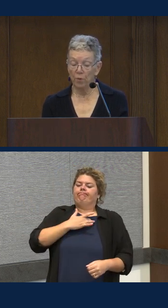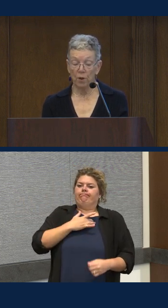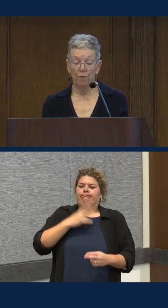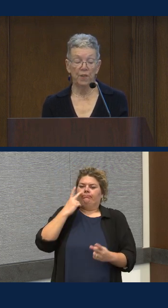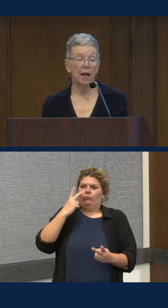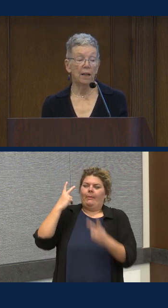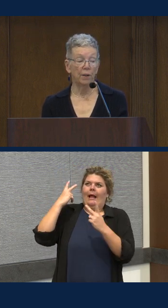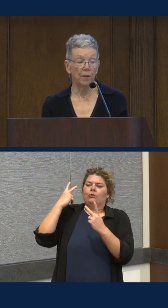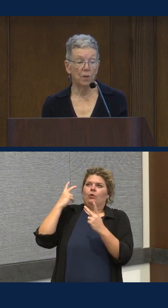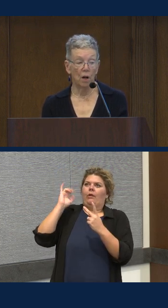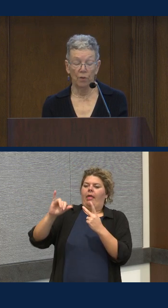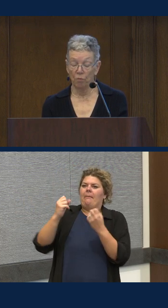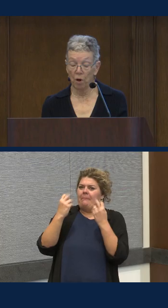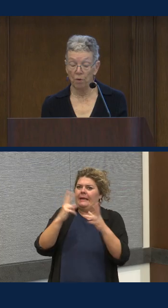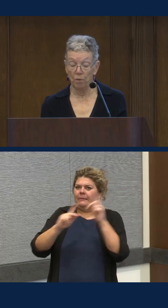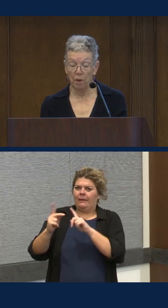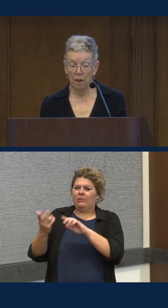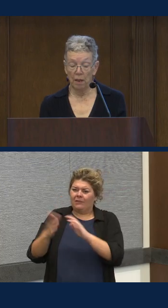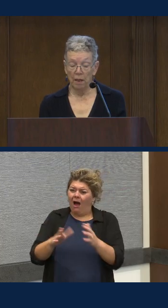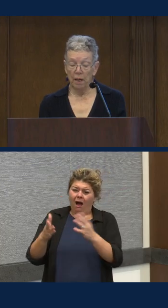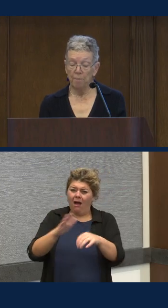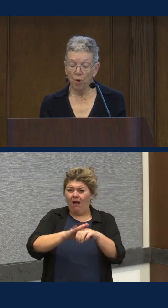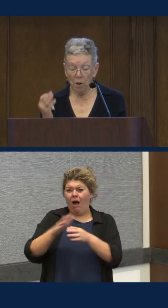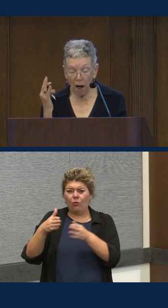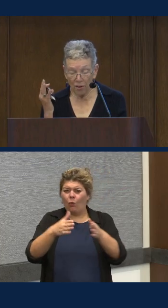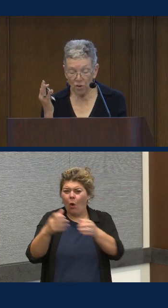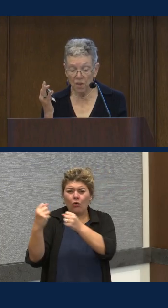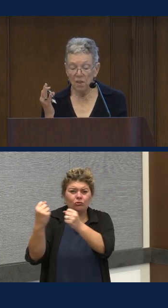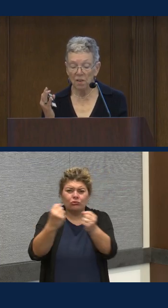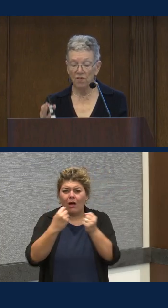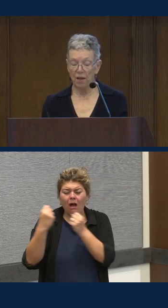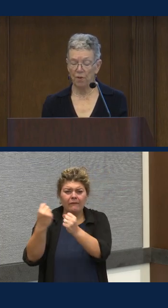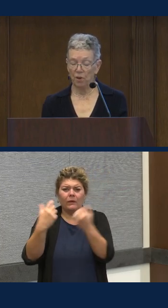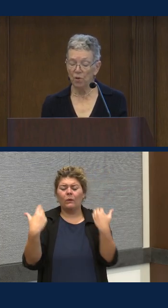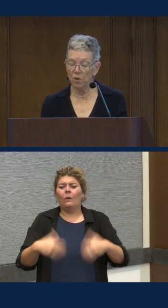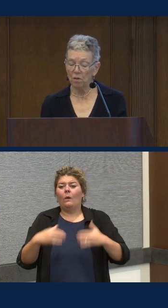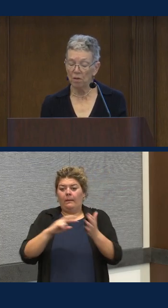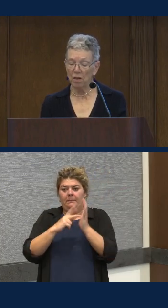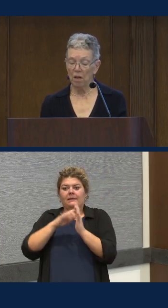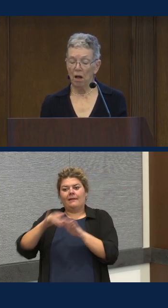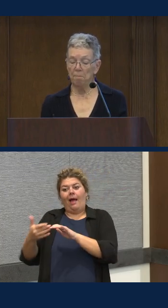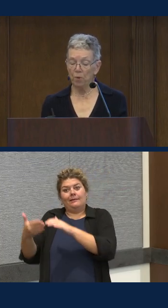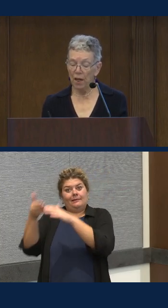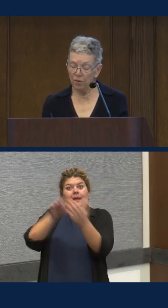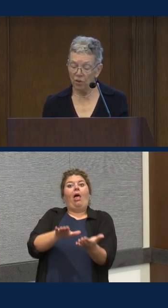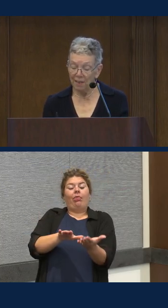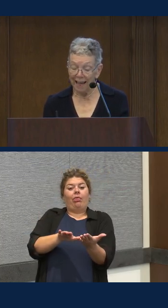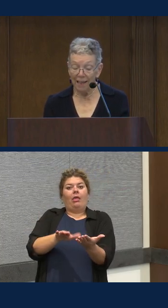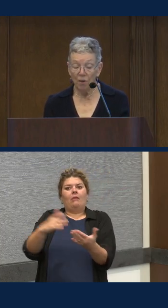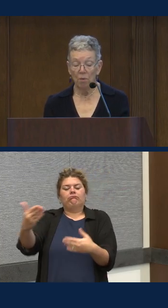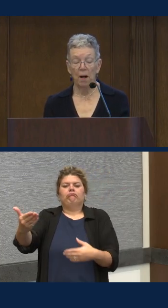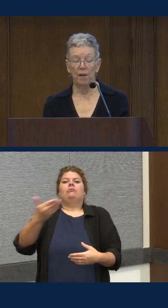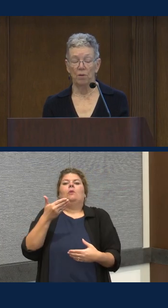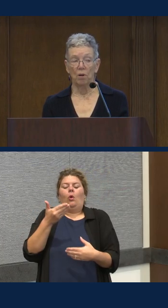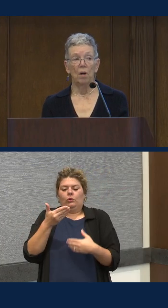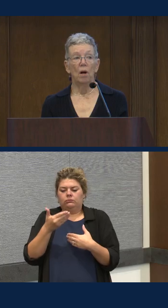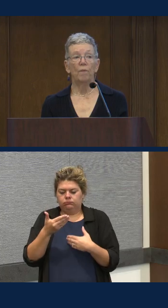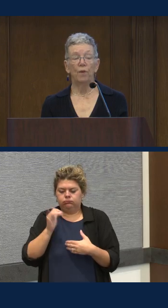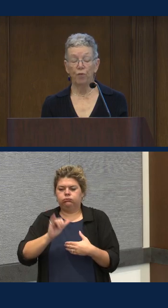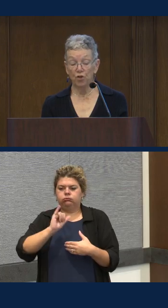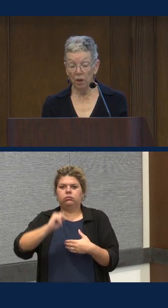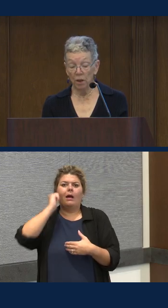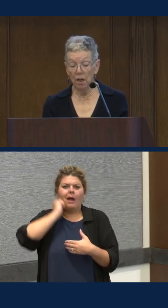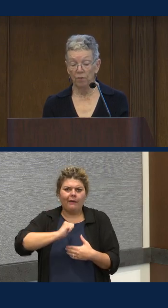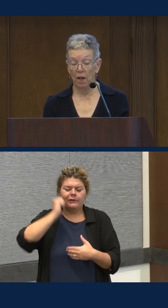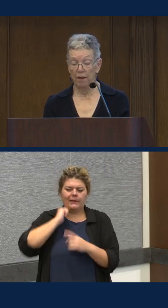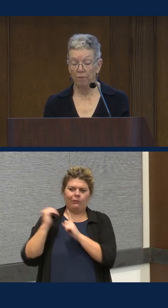growing numbers of fatalities on the road. It brought consciousness of death closer, a potentially daily reminder of